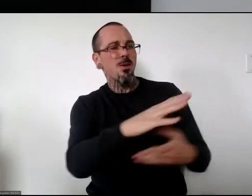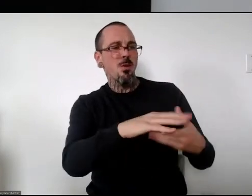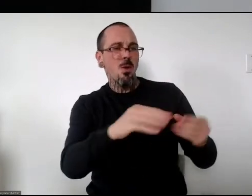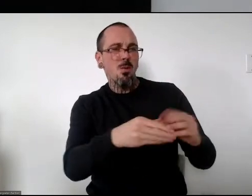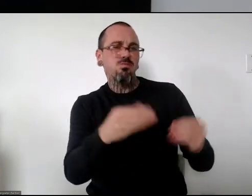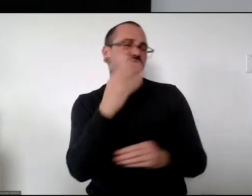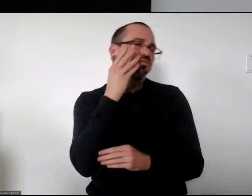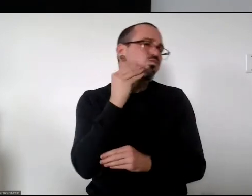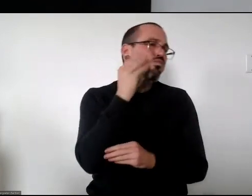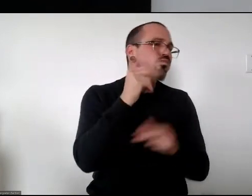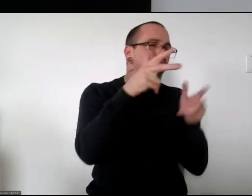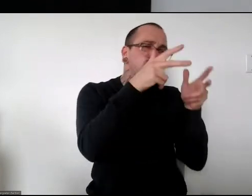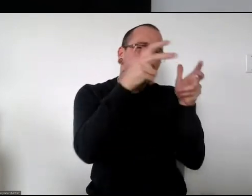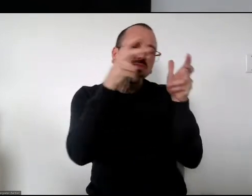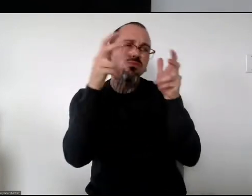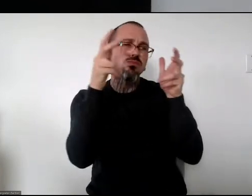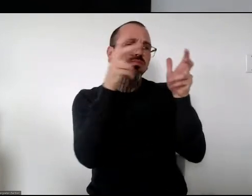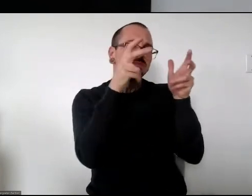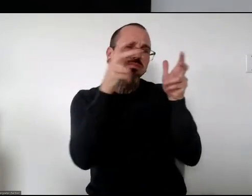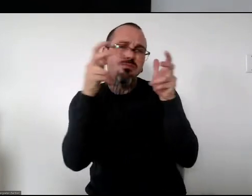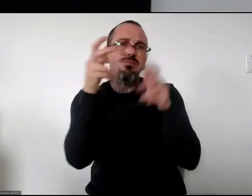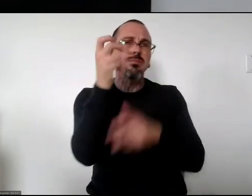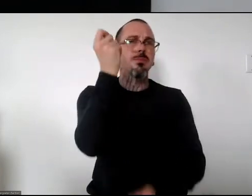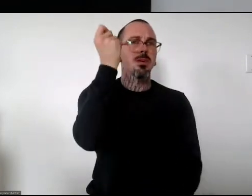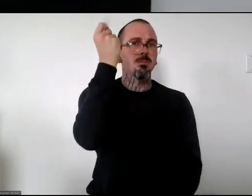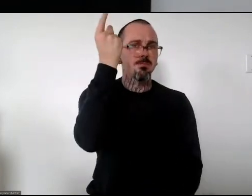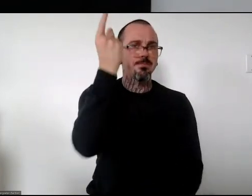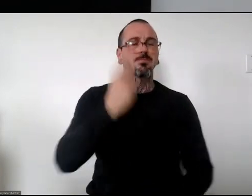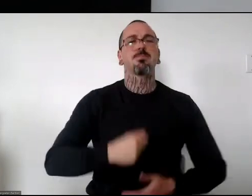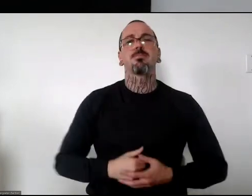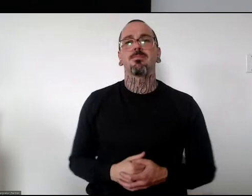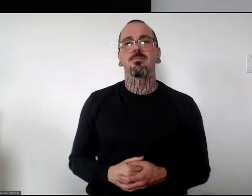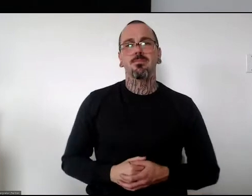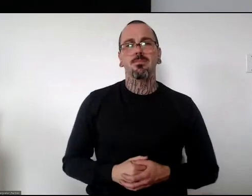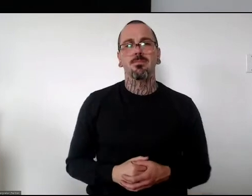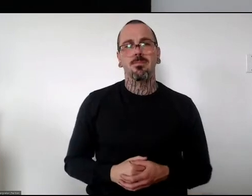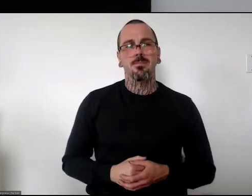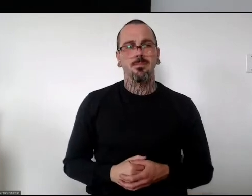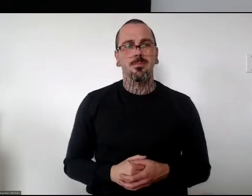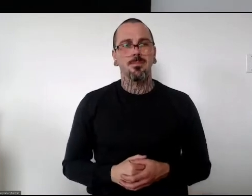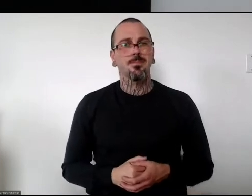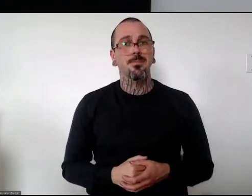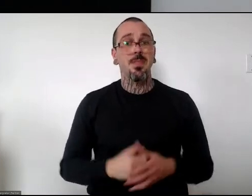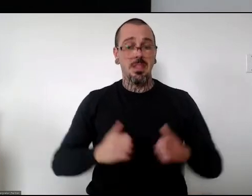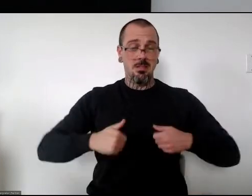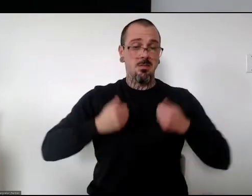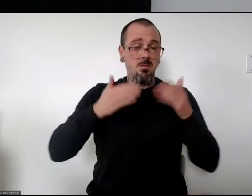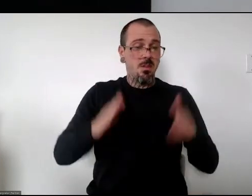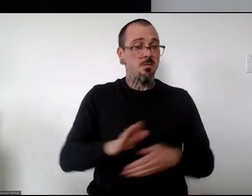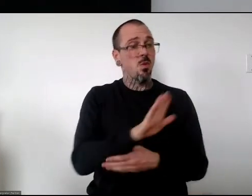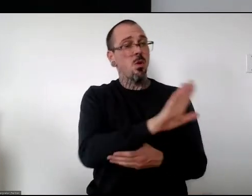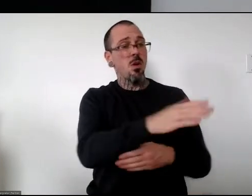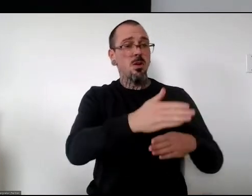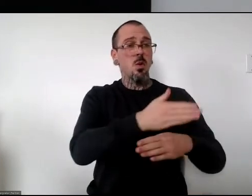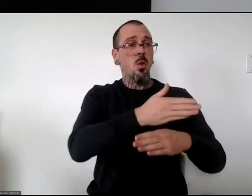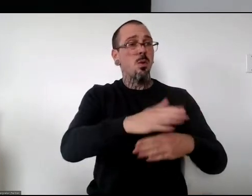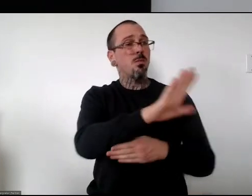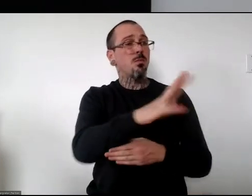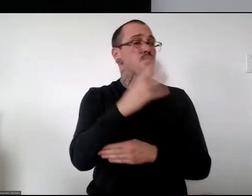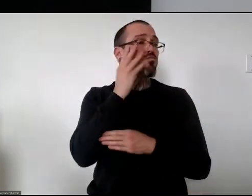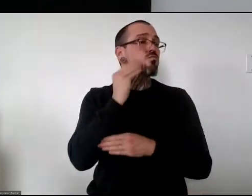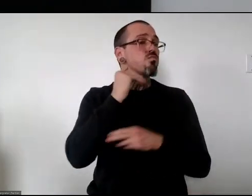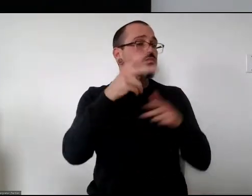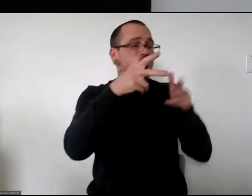Until they hear the voices and stories of these survivors, then they could go back into